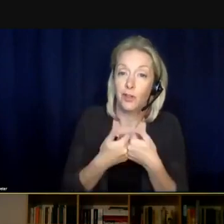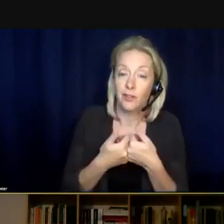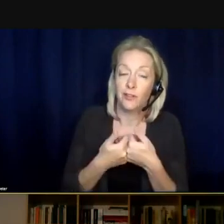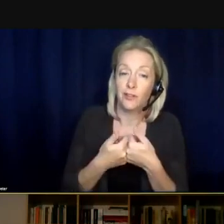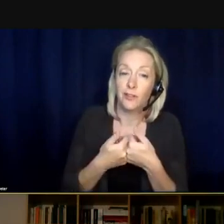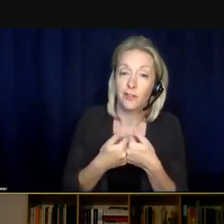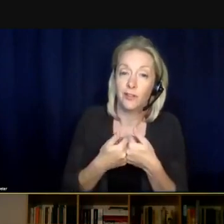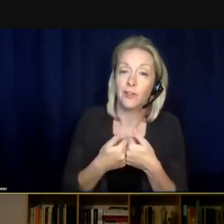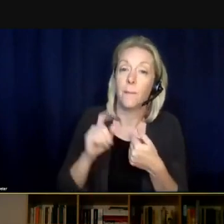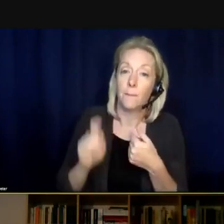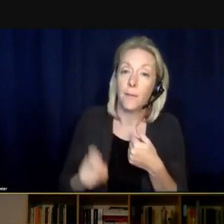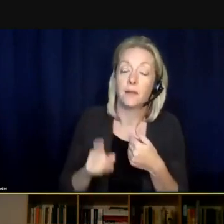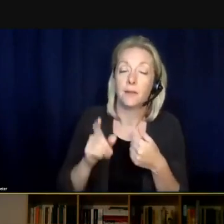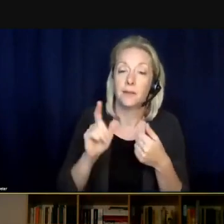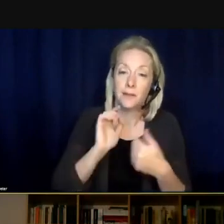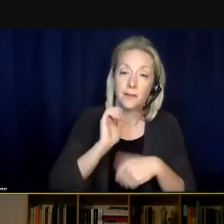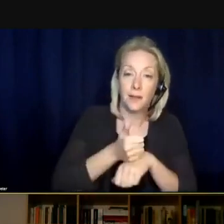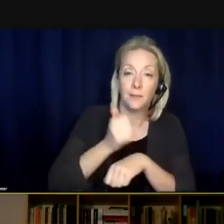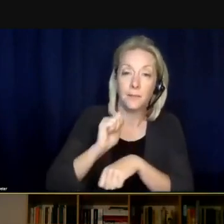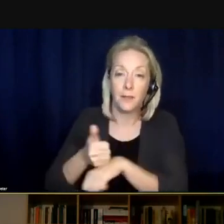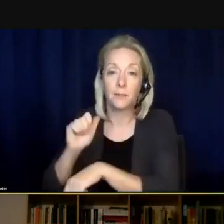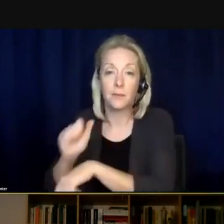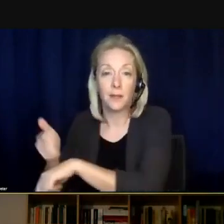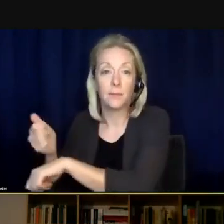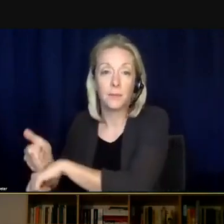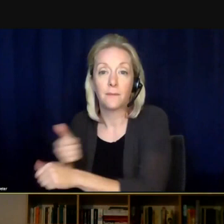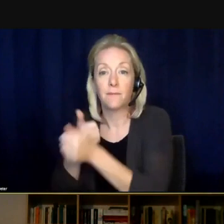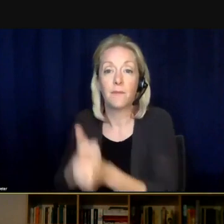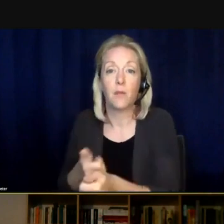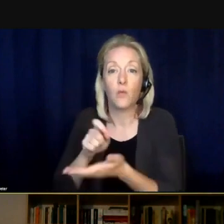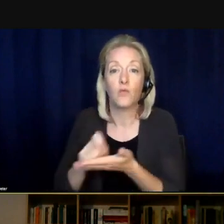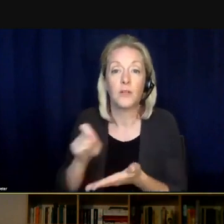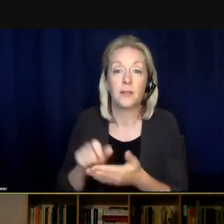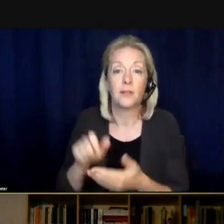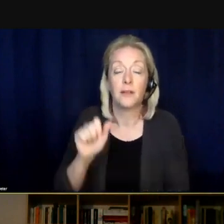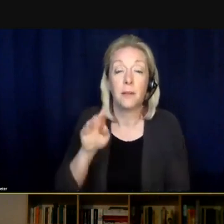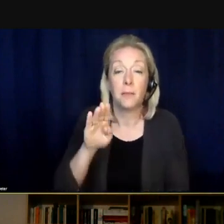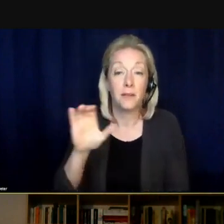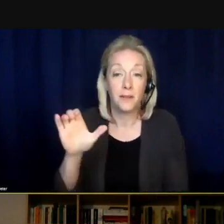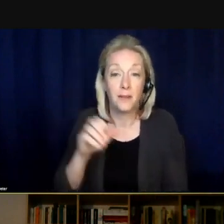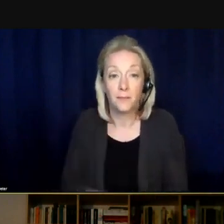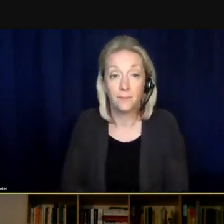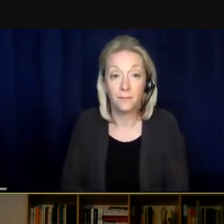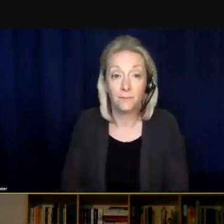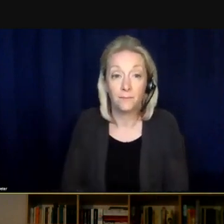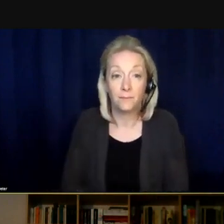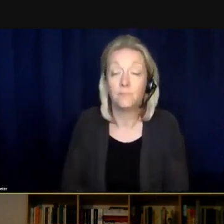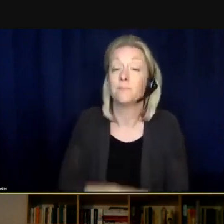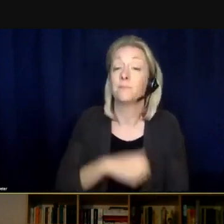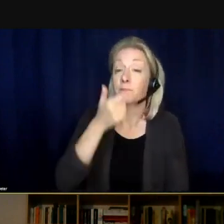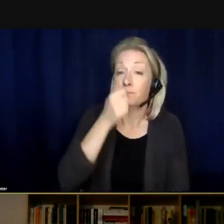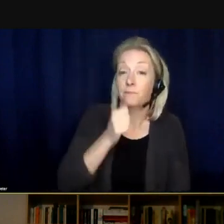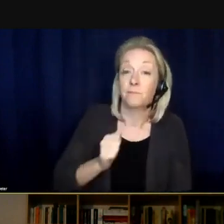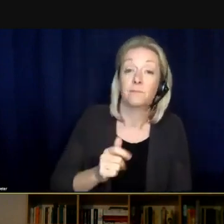arrange things in accordance with a written alphabet. But a long time ago,